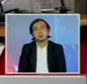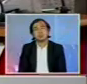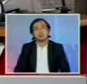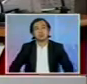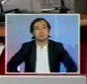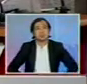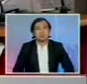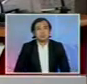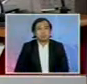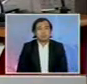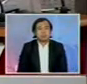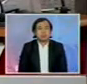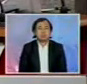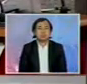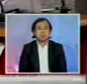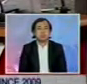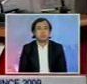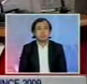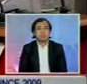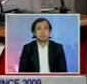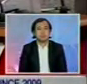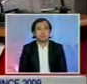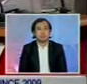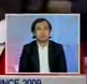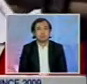a question whether he has the title or